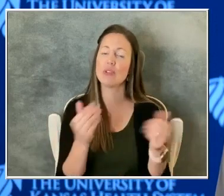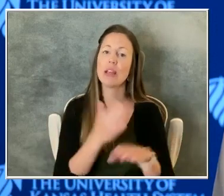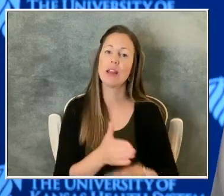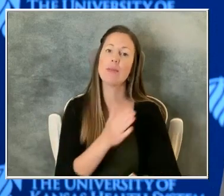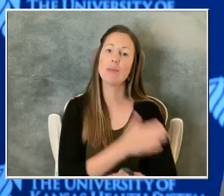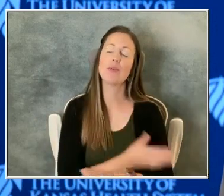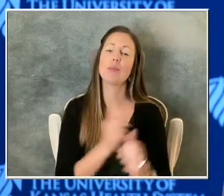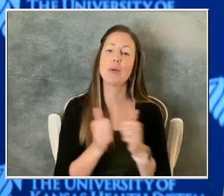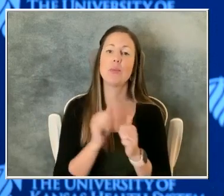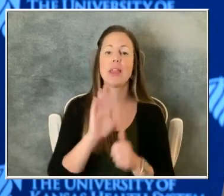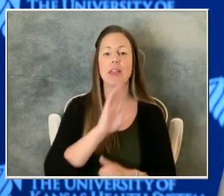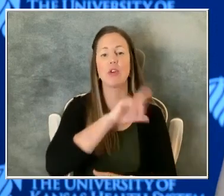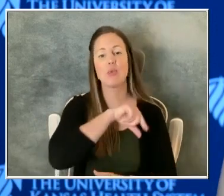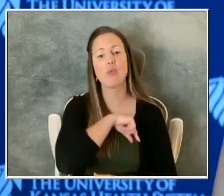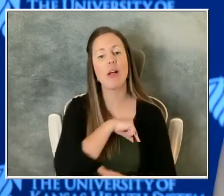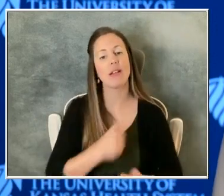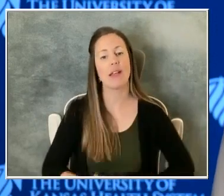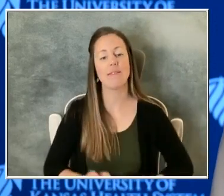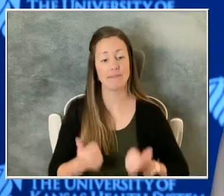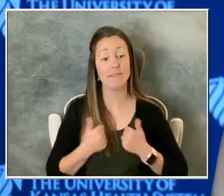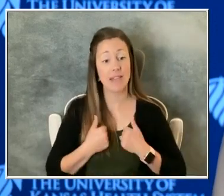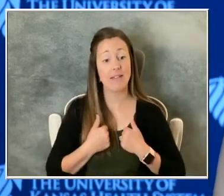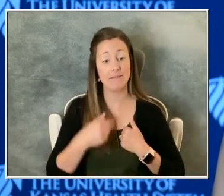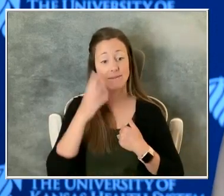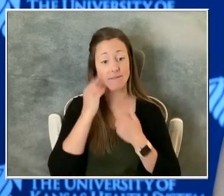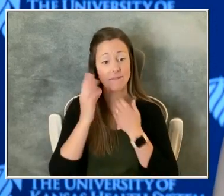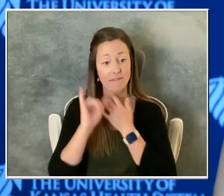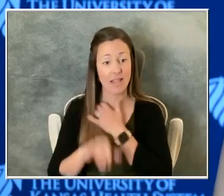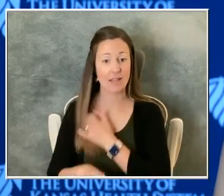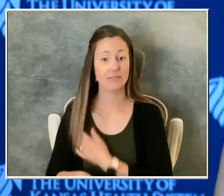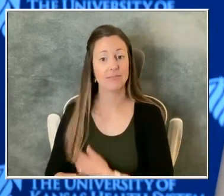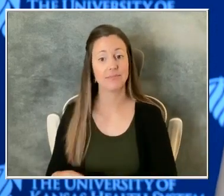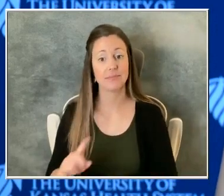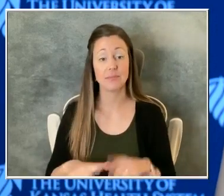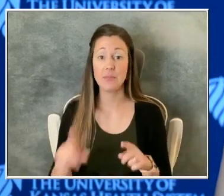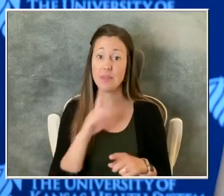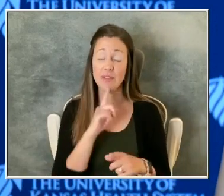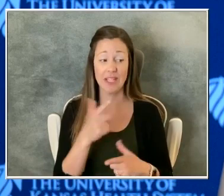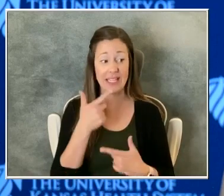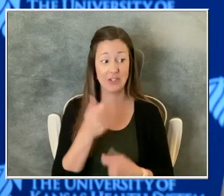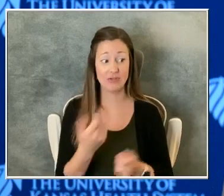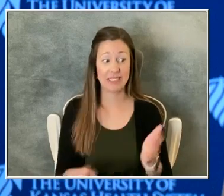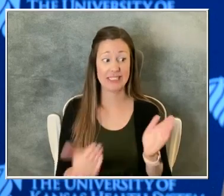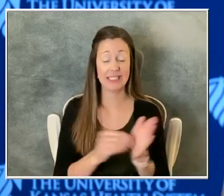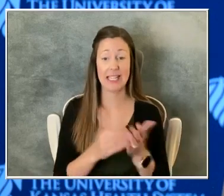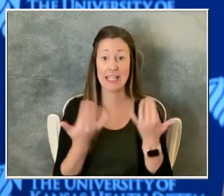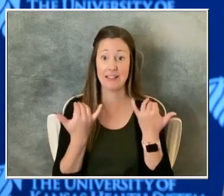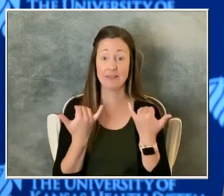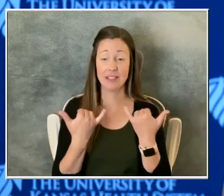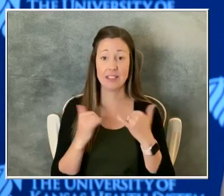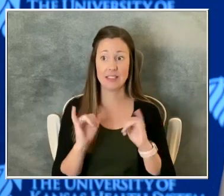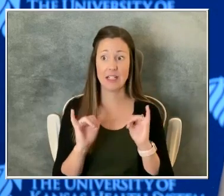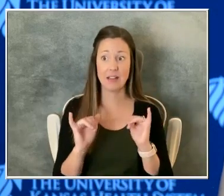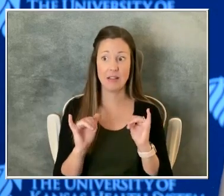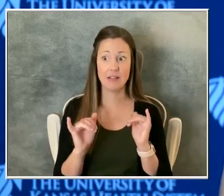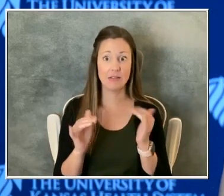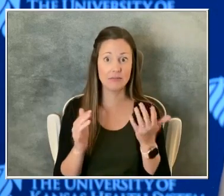daily life going through this. But it is interesting. Again, we are still looking to the full